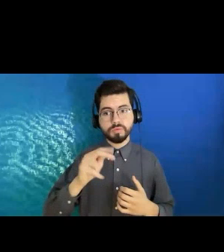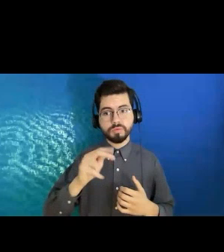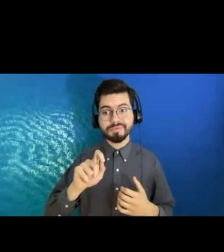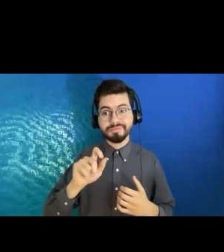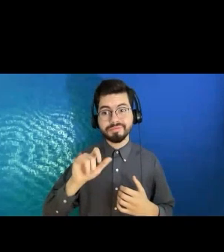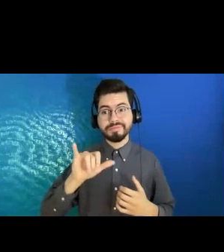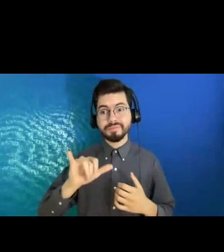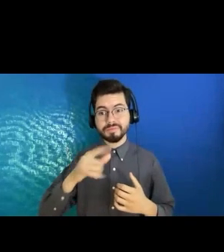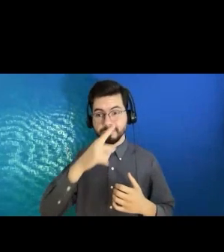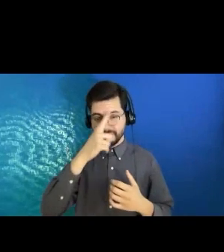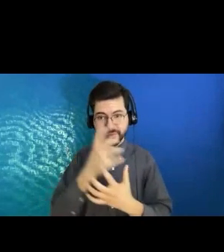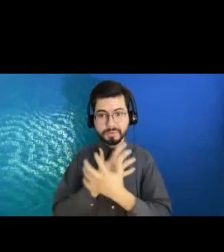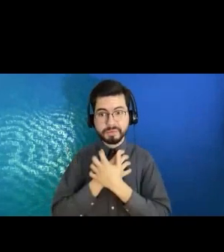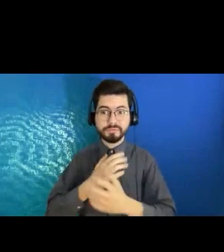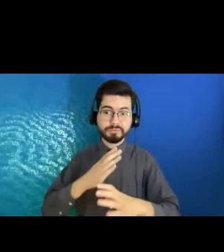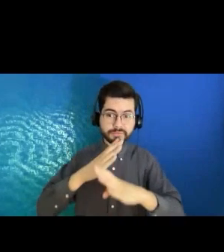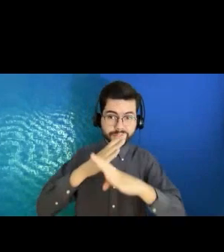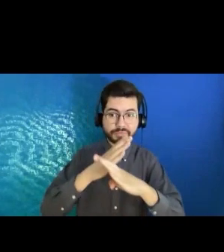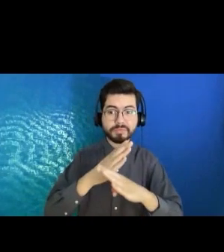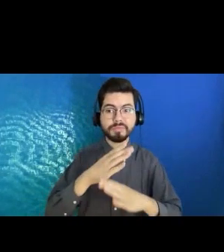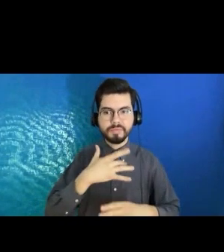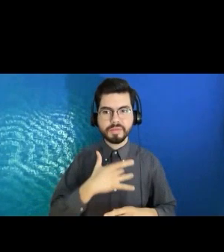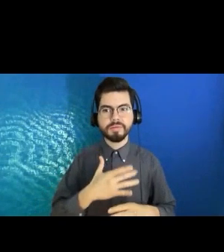there by Tower and in Lamar.